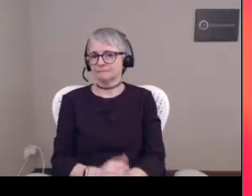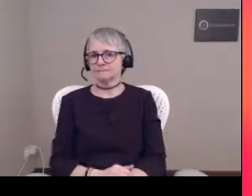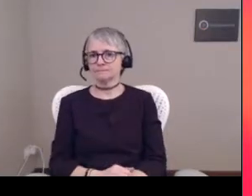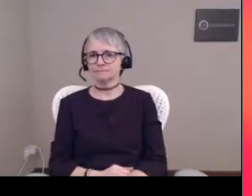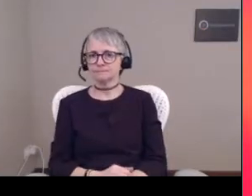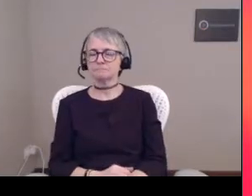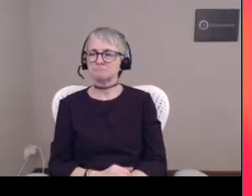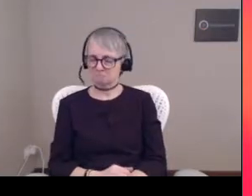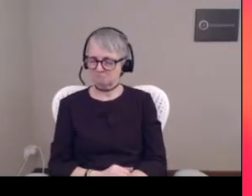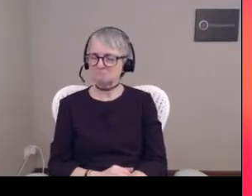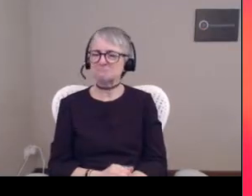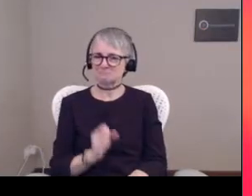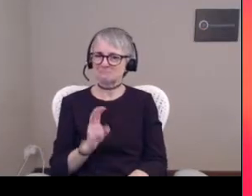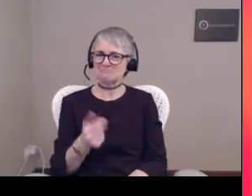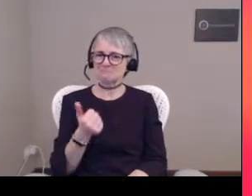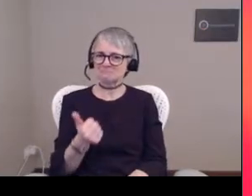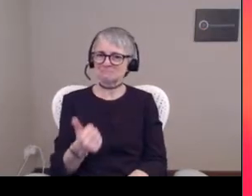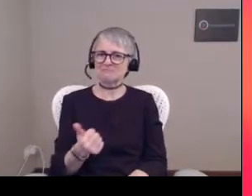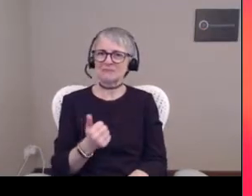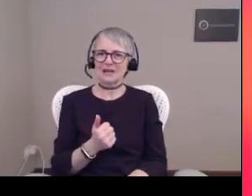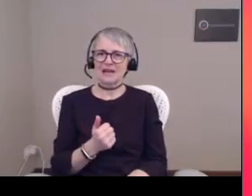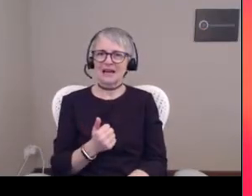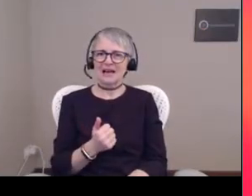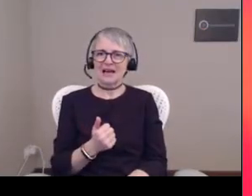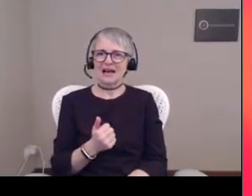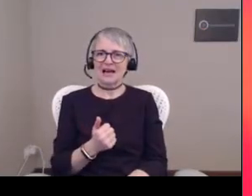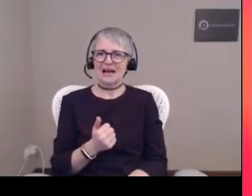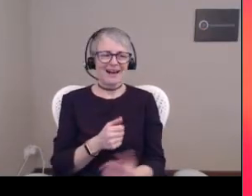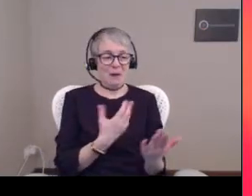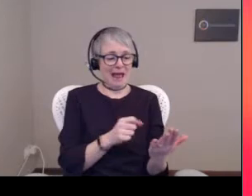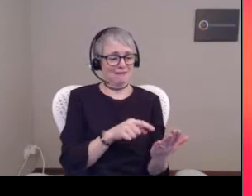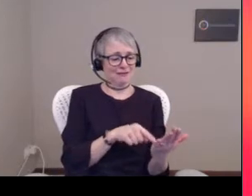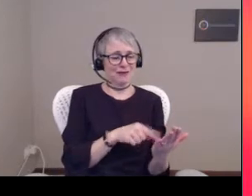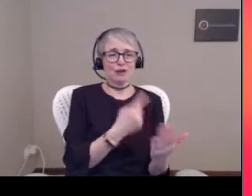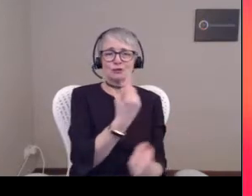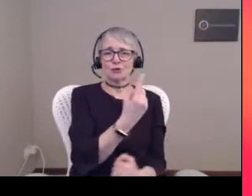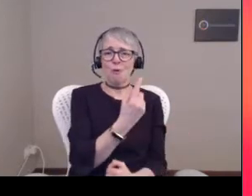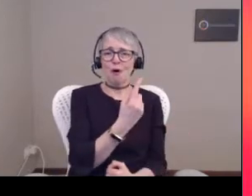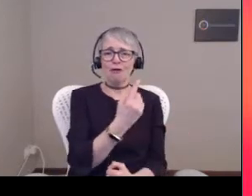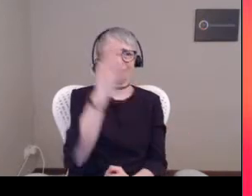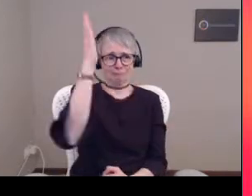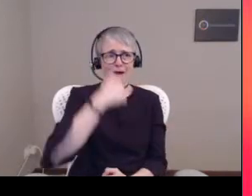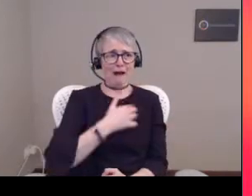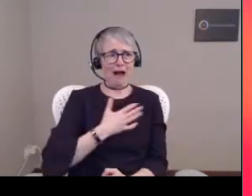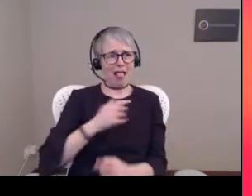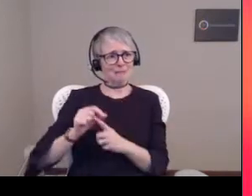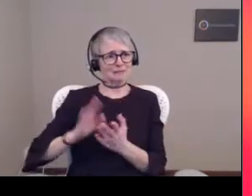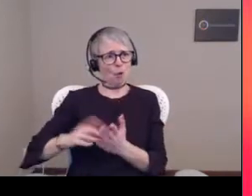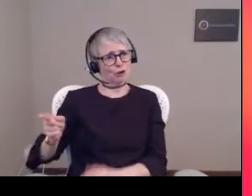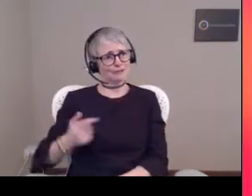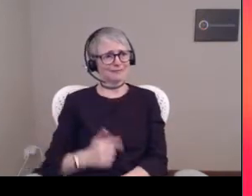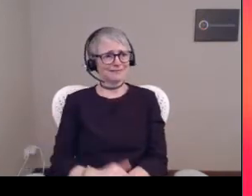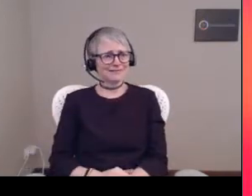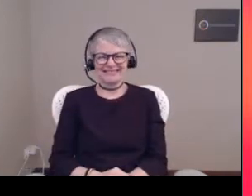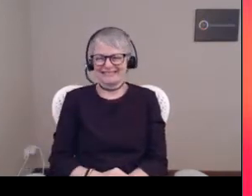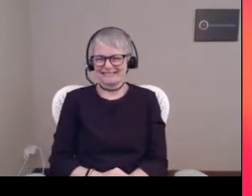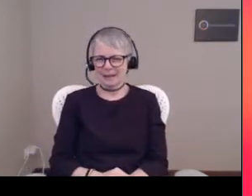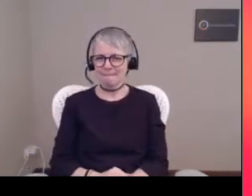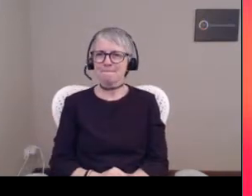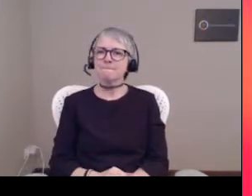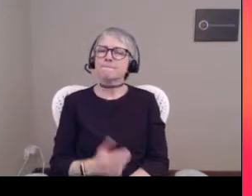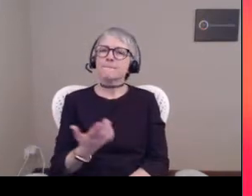Okay, lovely, thank you. We've got, and I do like Piers Morgan, a comment here as well, just for information. Does it matter how